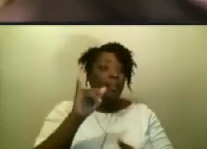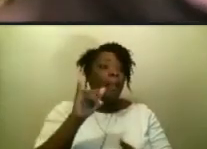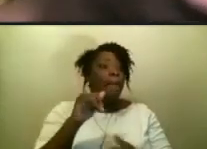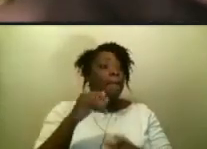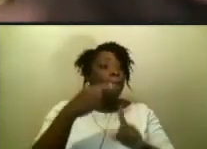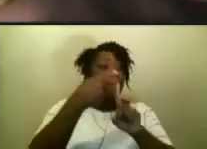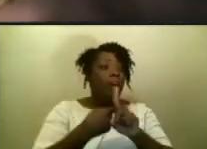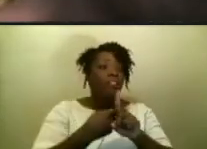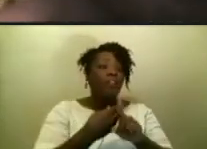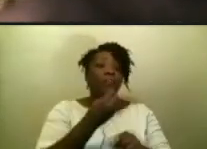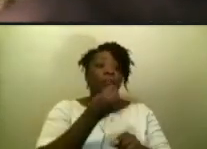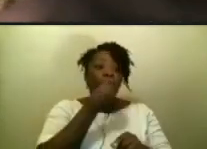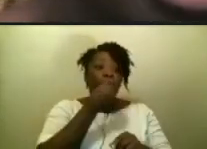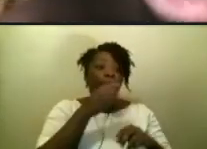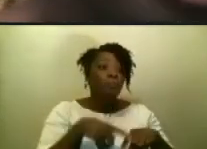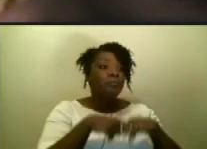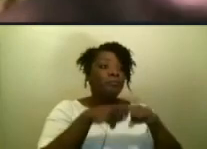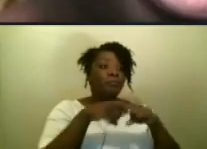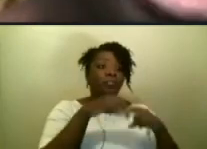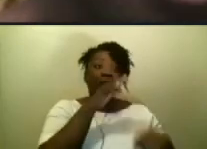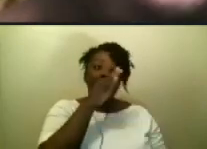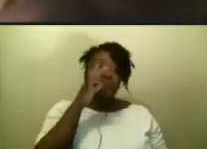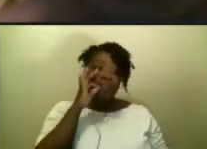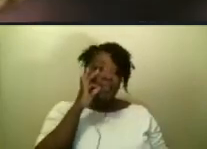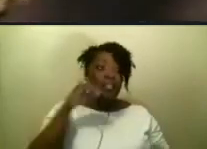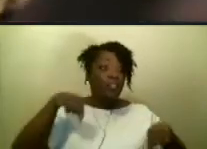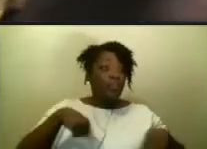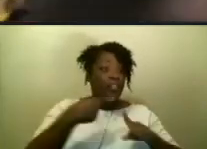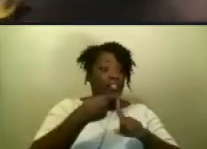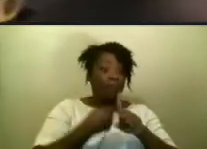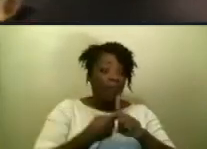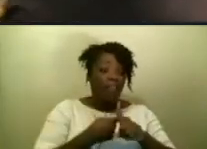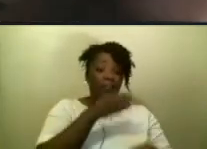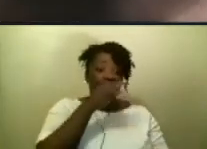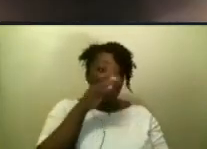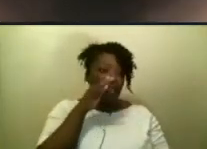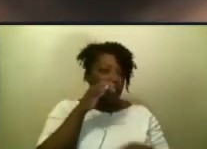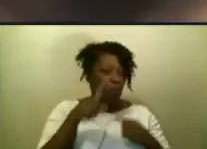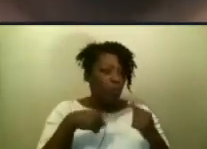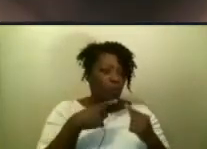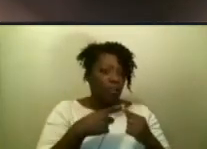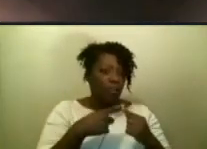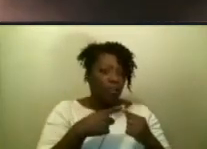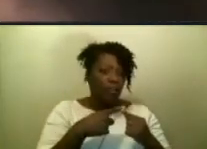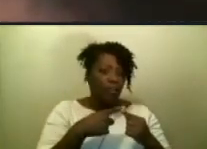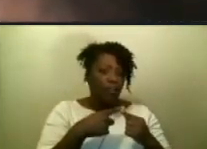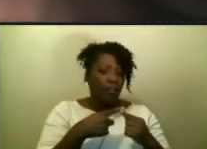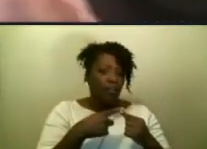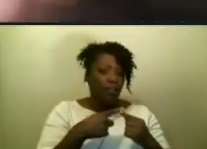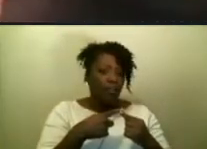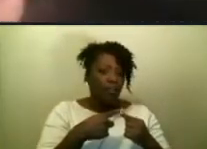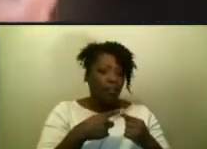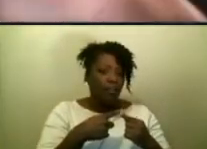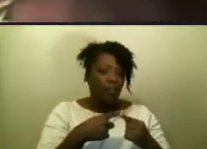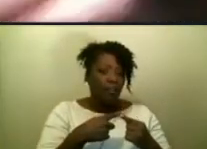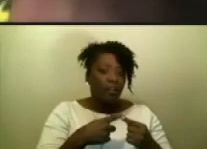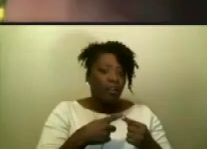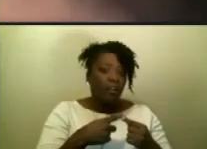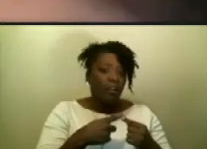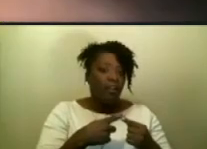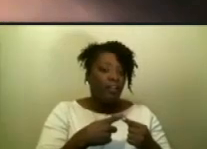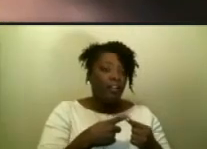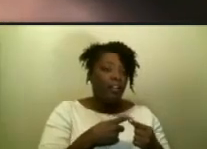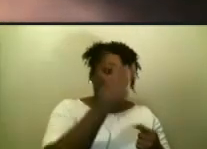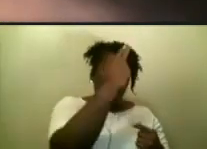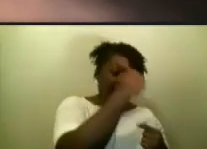year, we started fasting right after the Catholic, when they finished, we took the baton right after